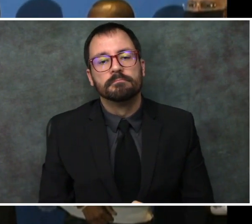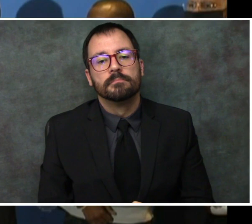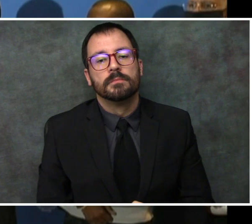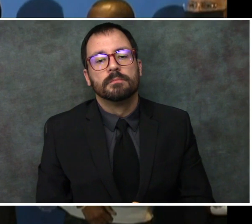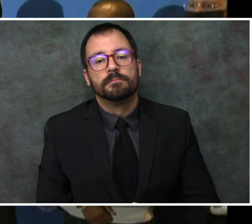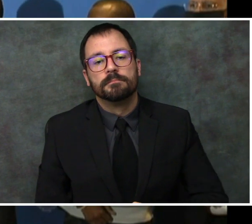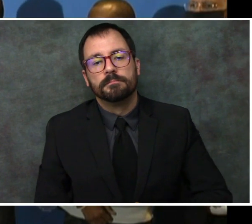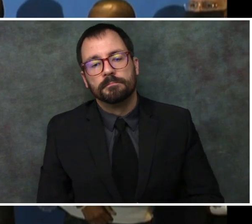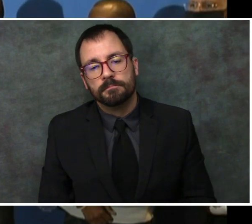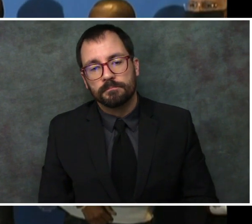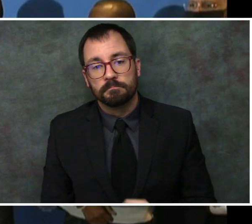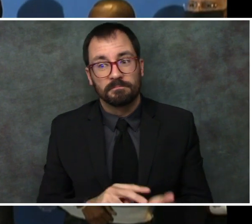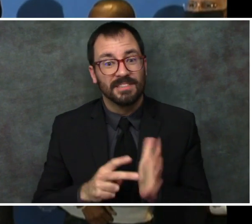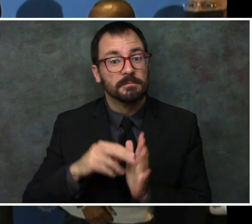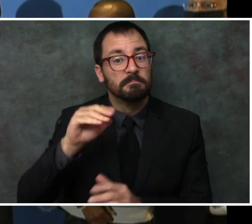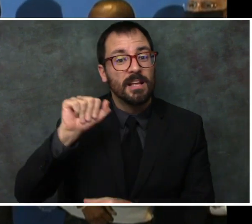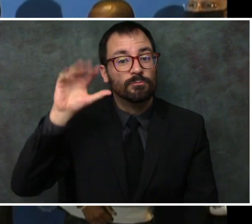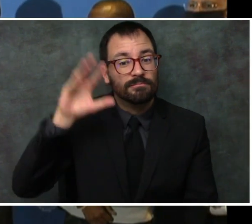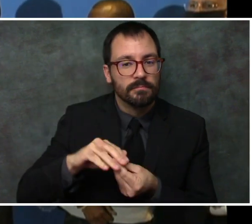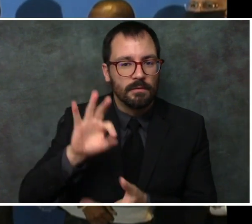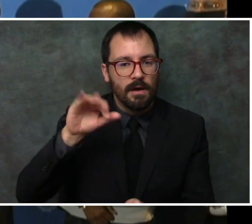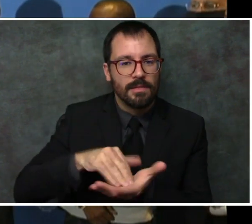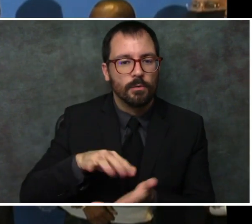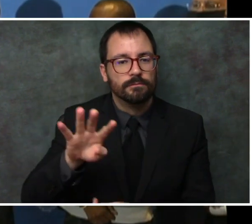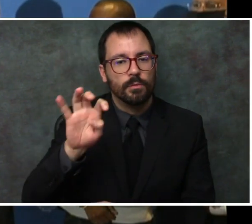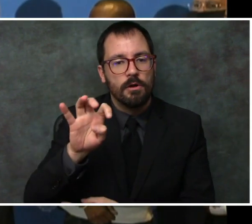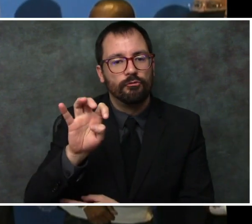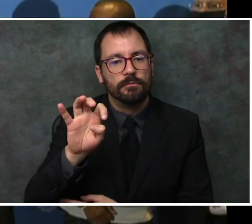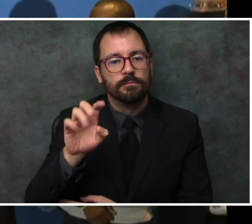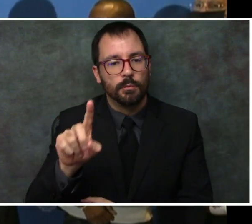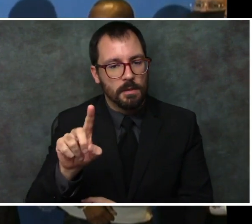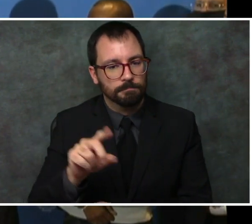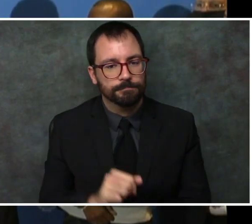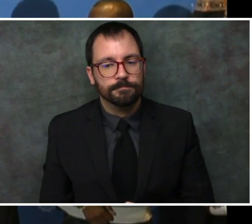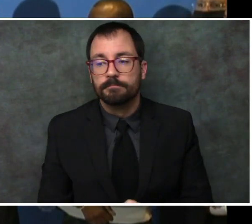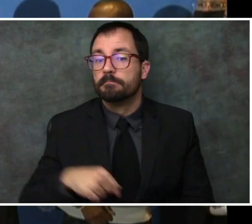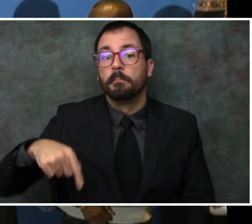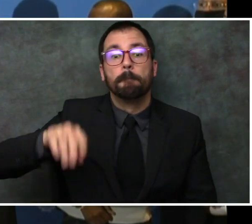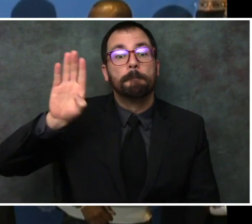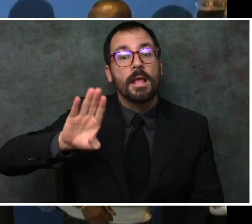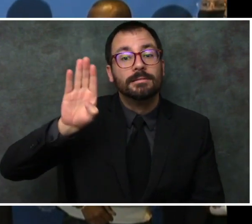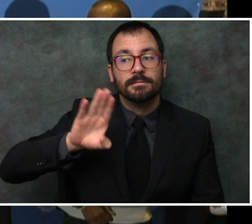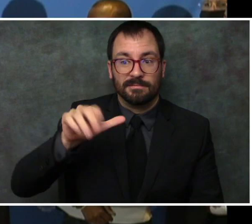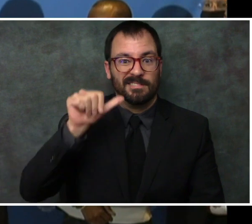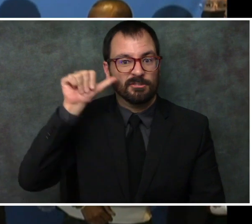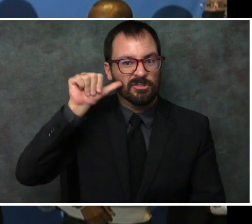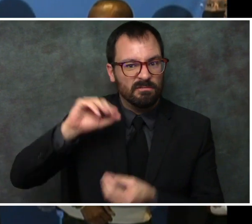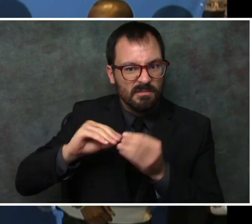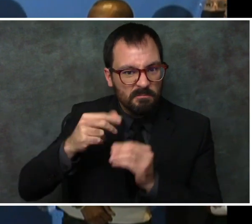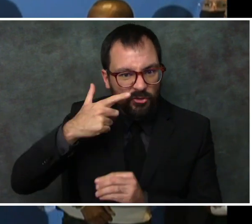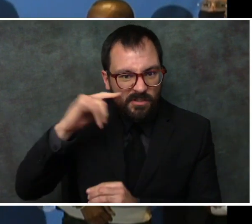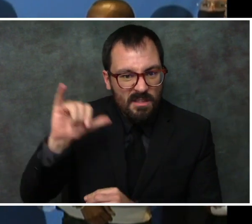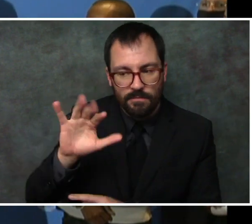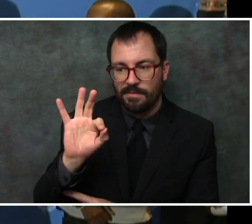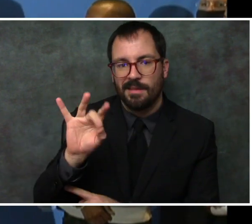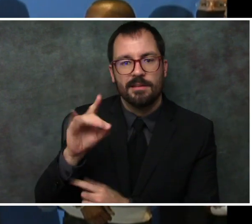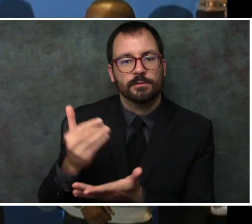In Boston, as of yesterday's numbers, we had 98 new cases in the city of Boston, bringing a total in Boston